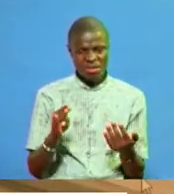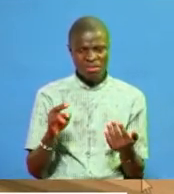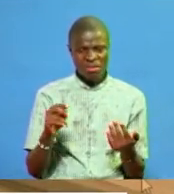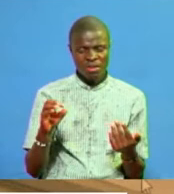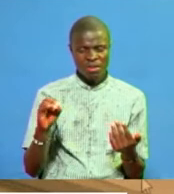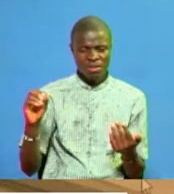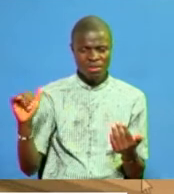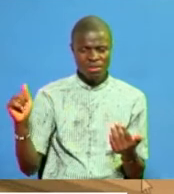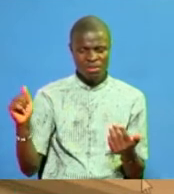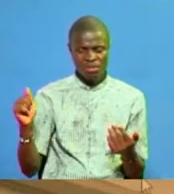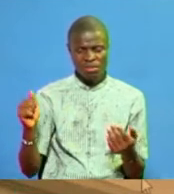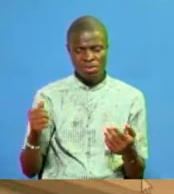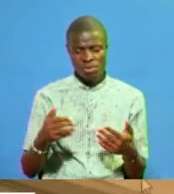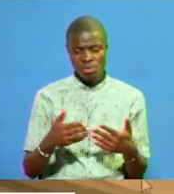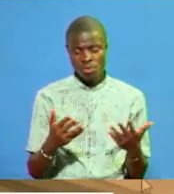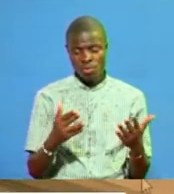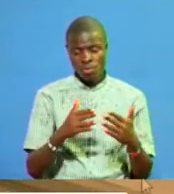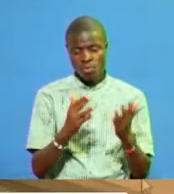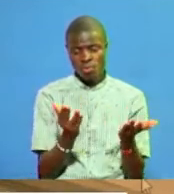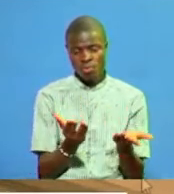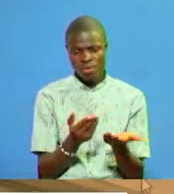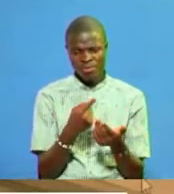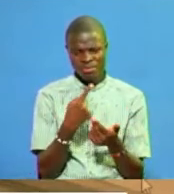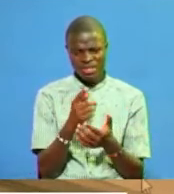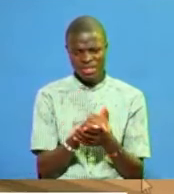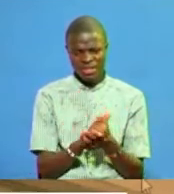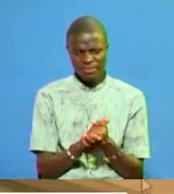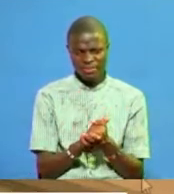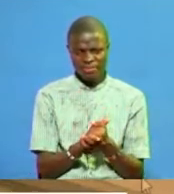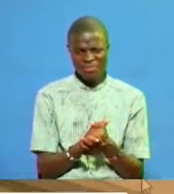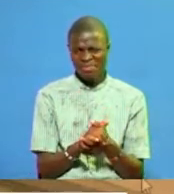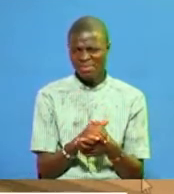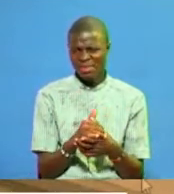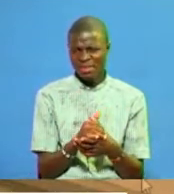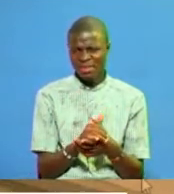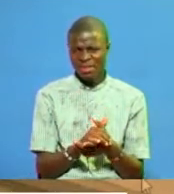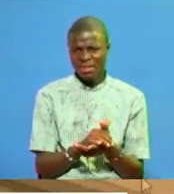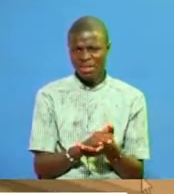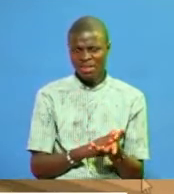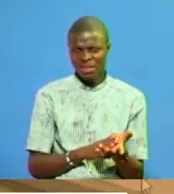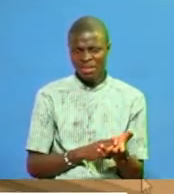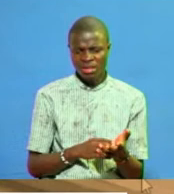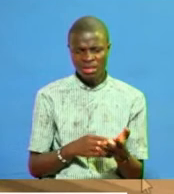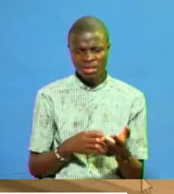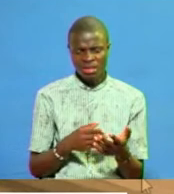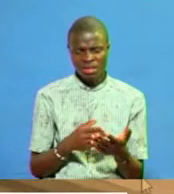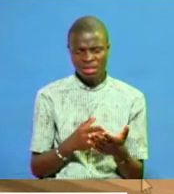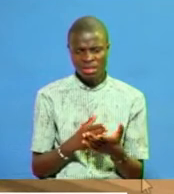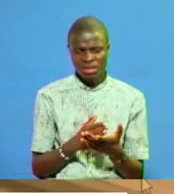could do podcasts for you to get a lot of people as well as read, such as